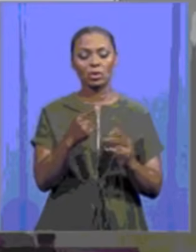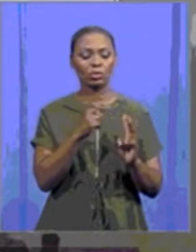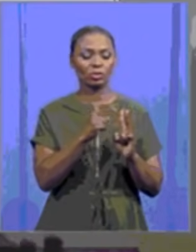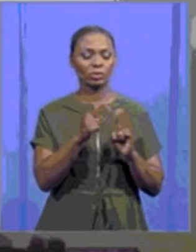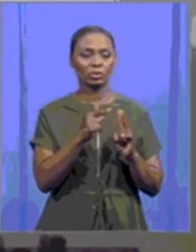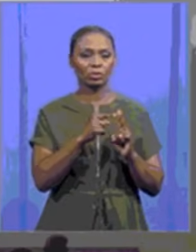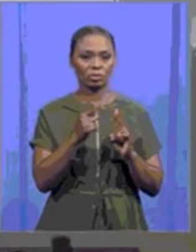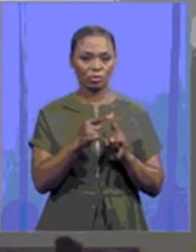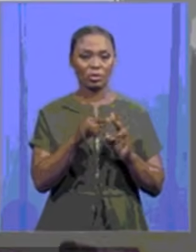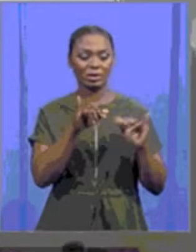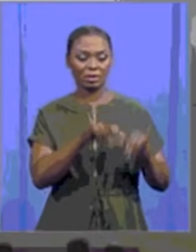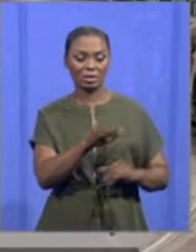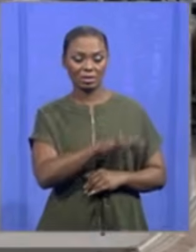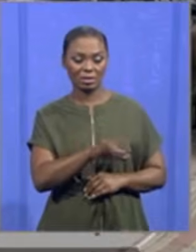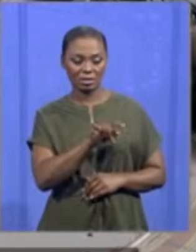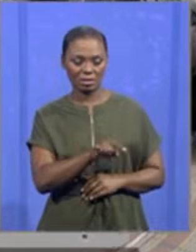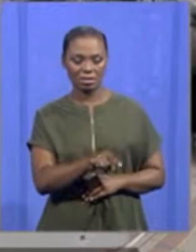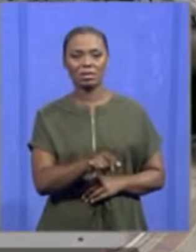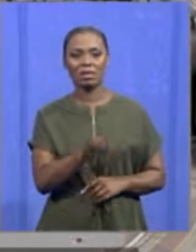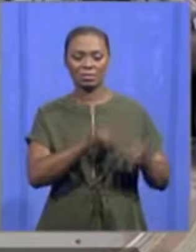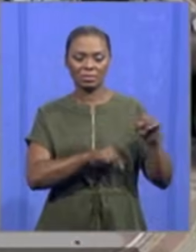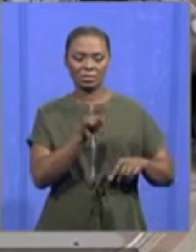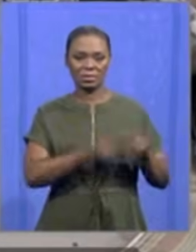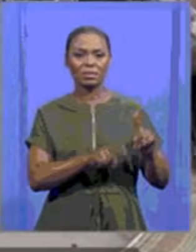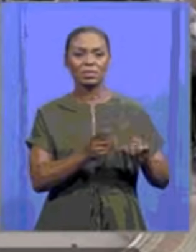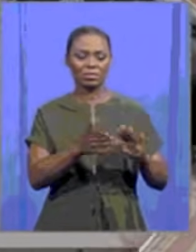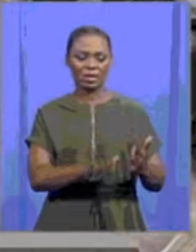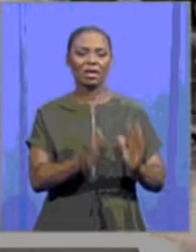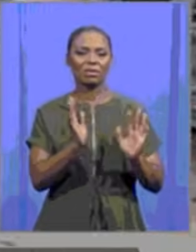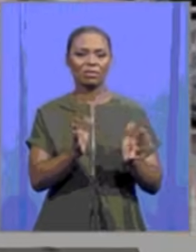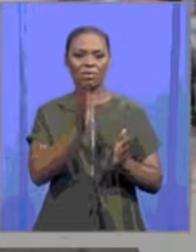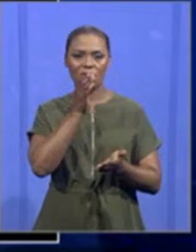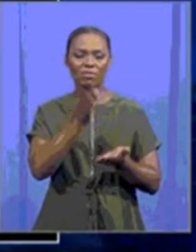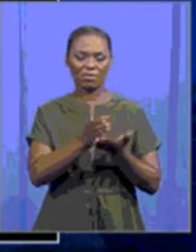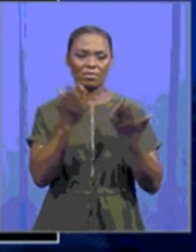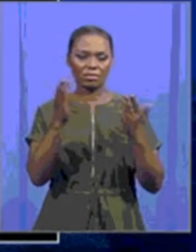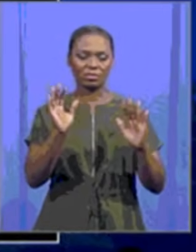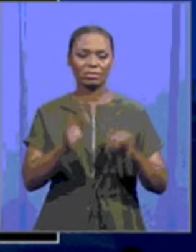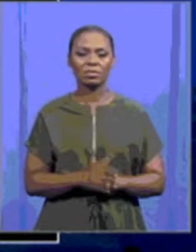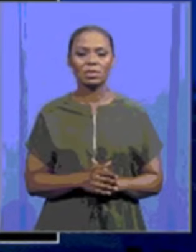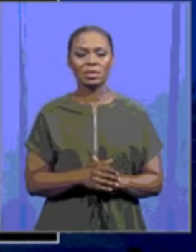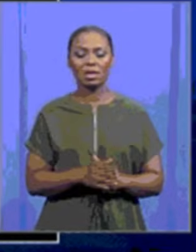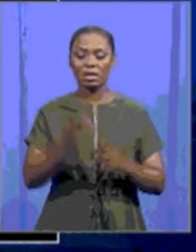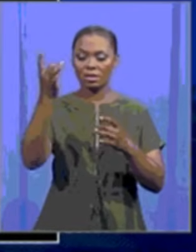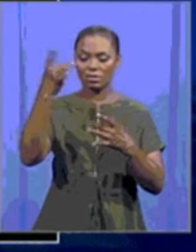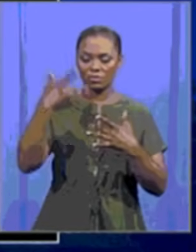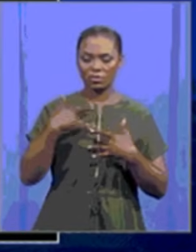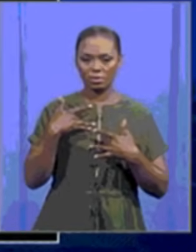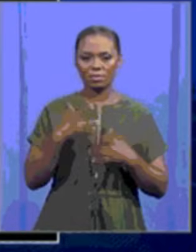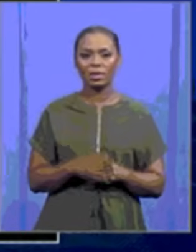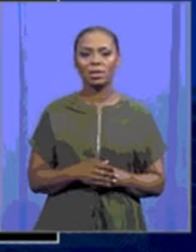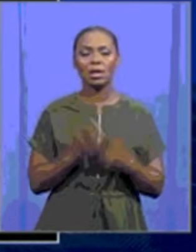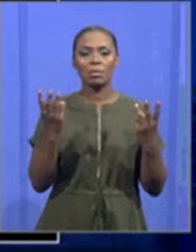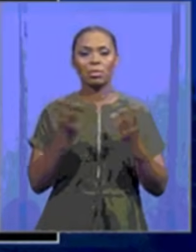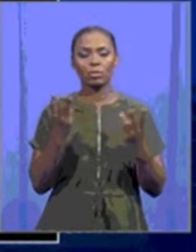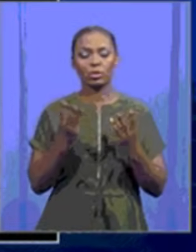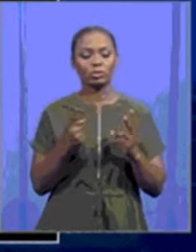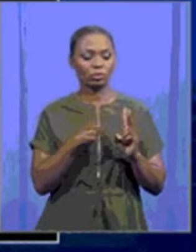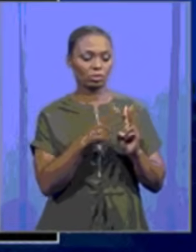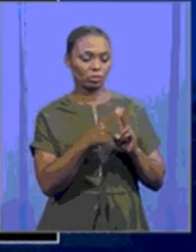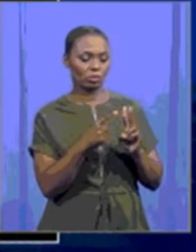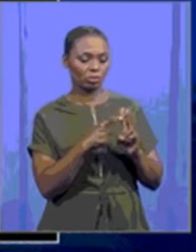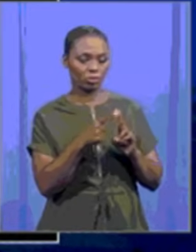lobile maphelo a bona dikgohlanong tše tša ka Middle East. We have been notified that 2 South African nationals have